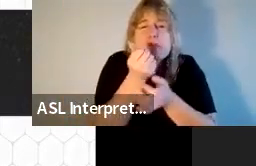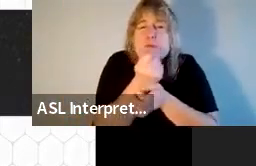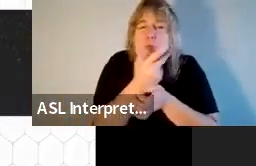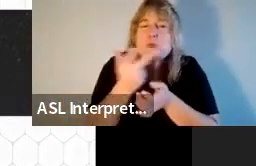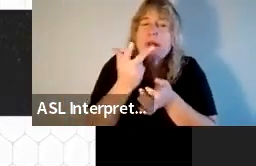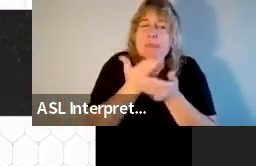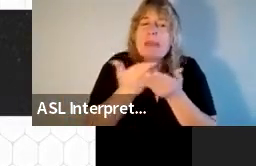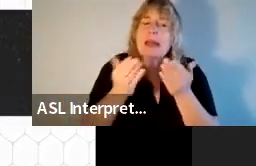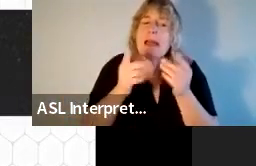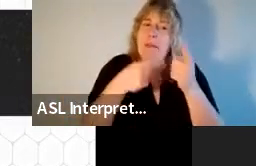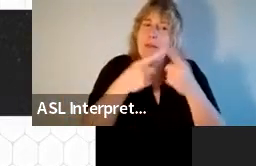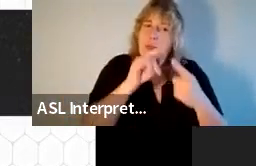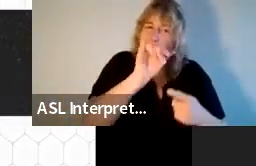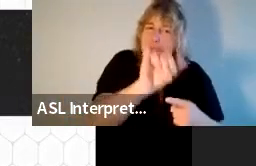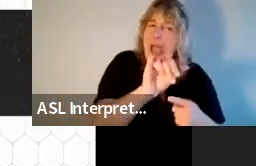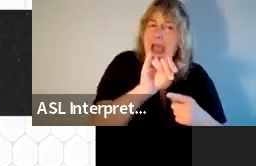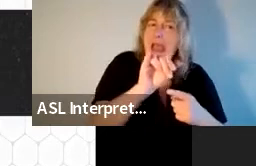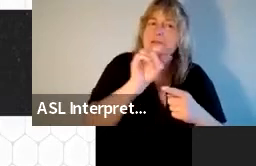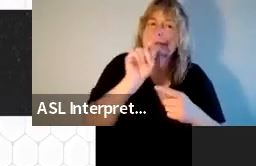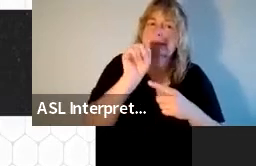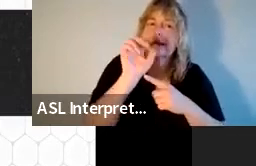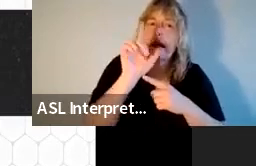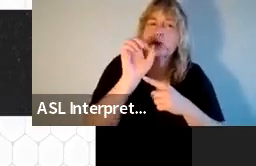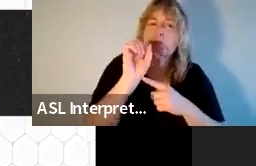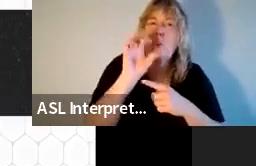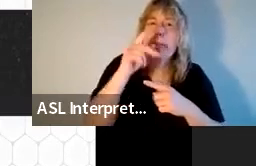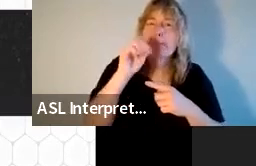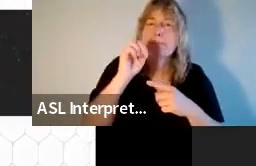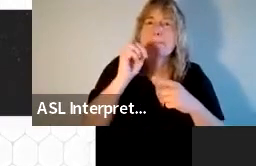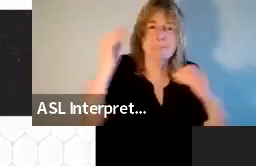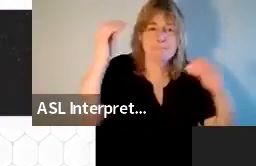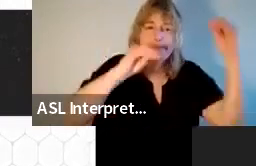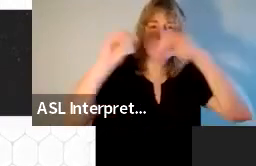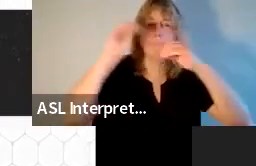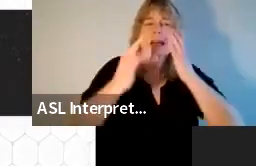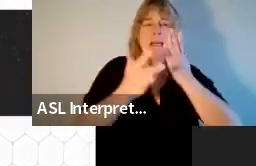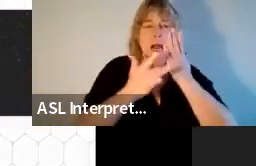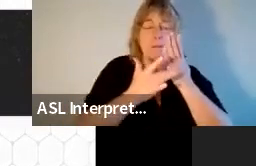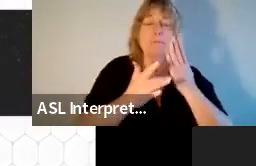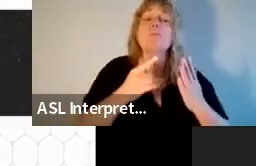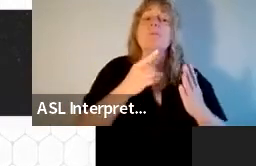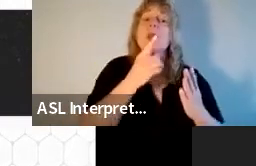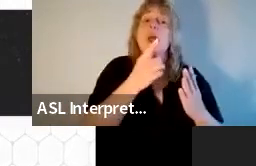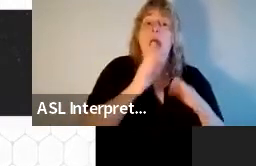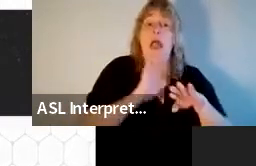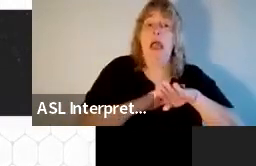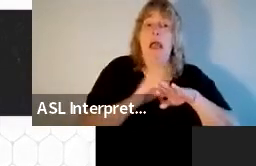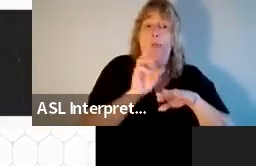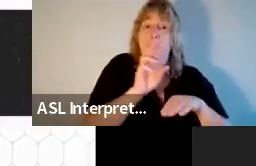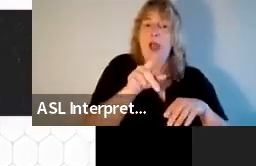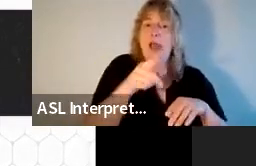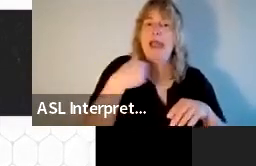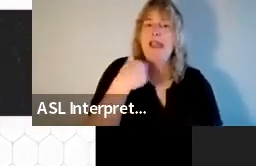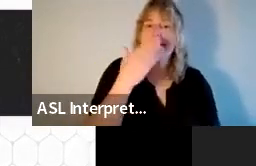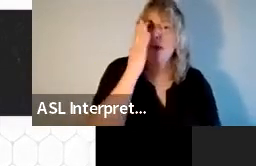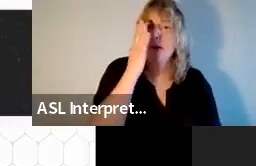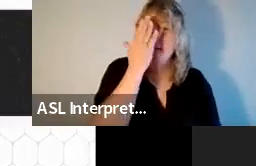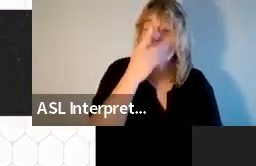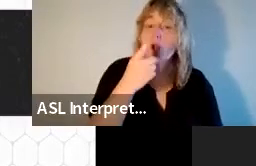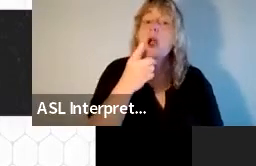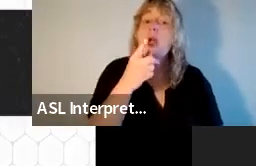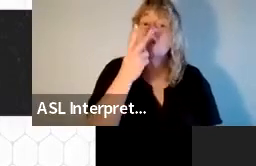the right with the mirror size. There's a little figure of a person at the far left of this